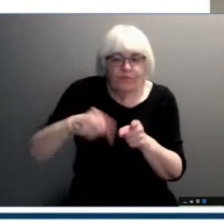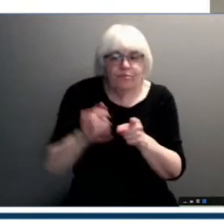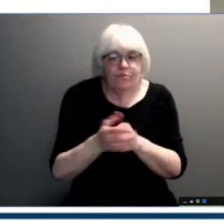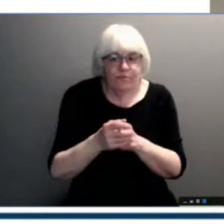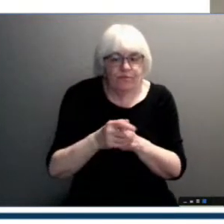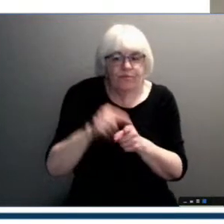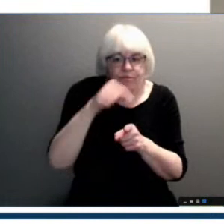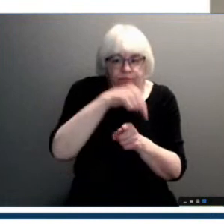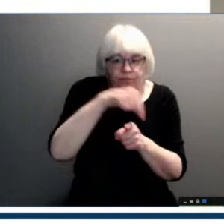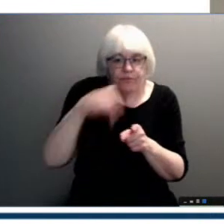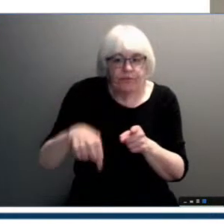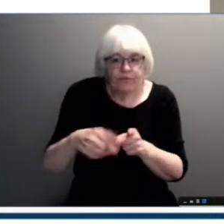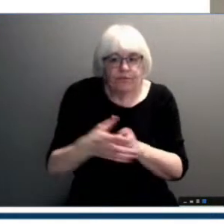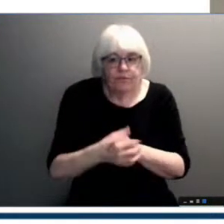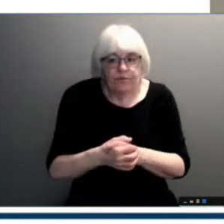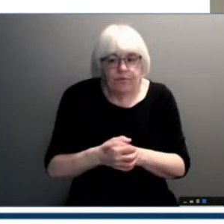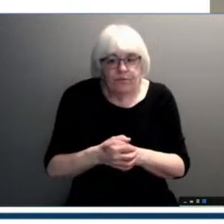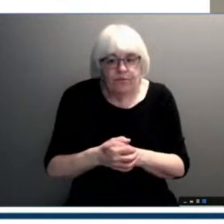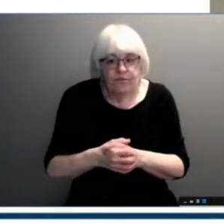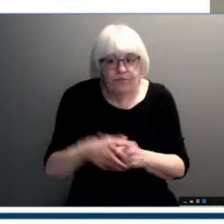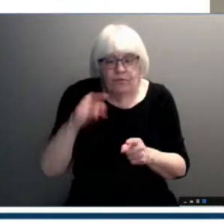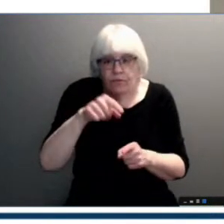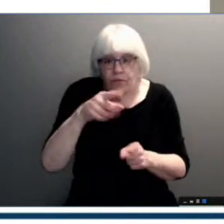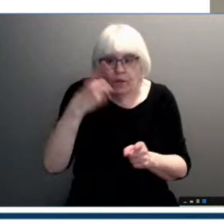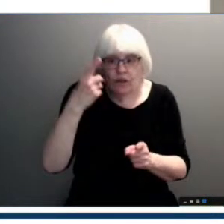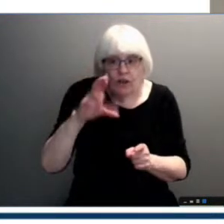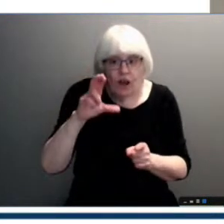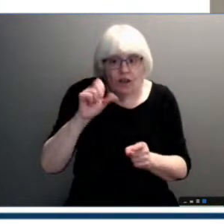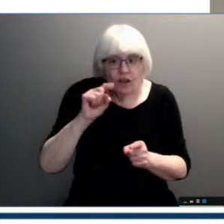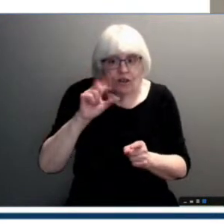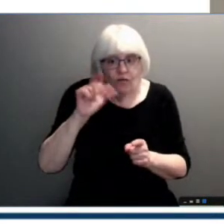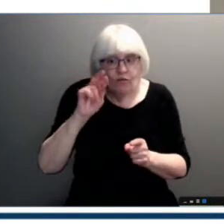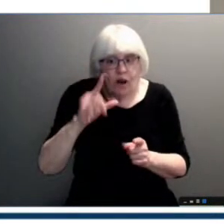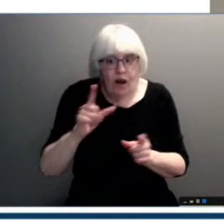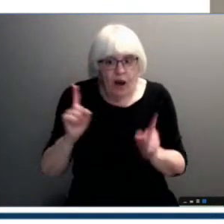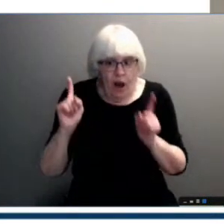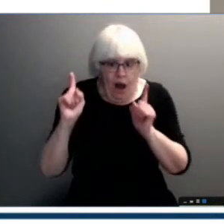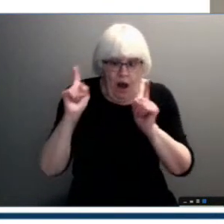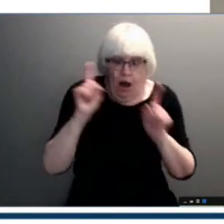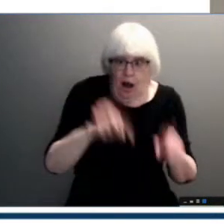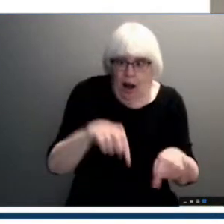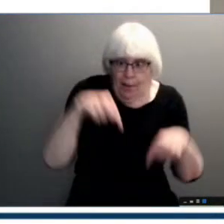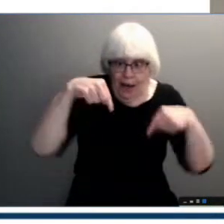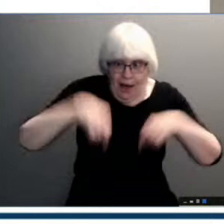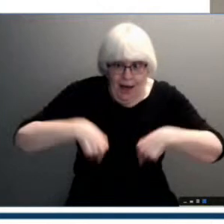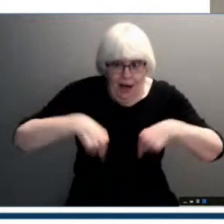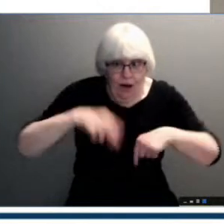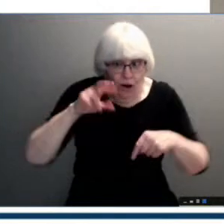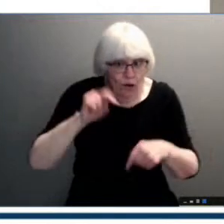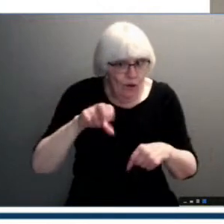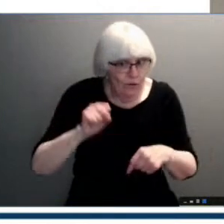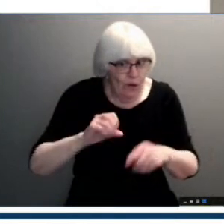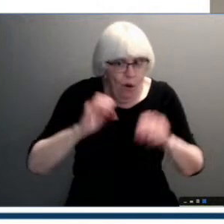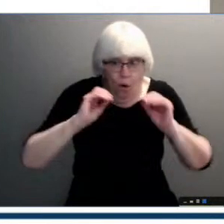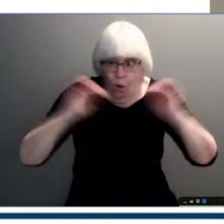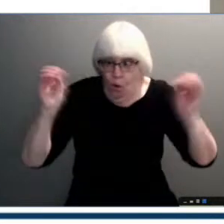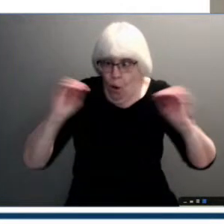they're not fully vaccinated, they have to isolate and be tested before they can come out of that isolation. The reality is that